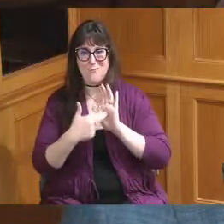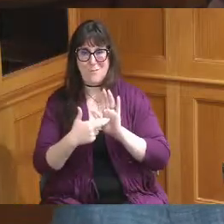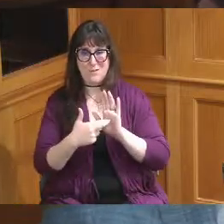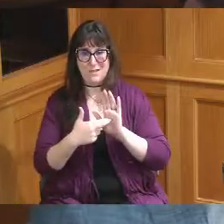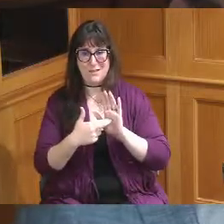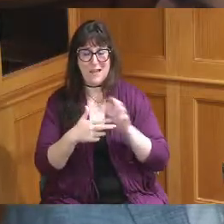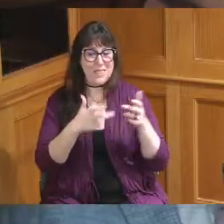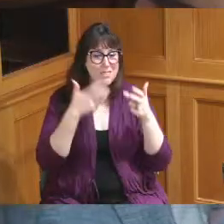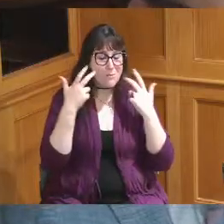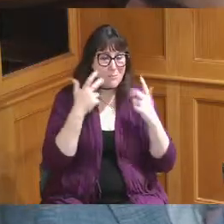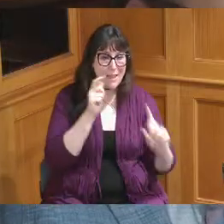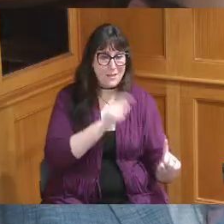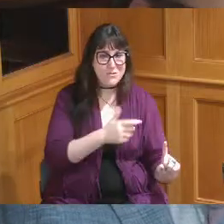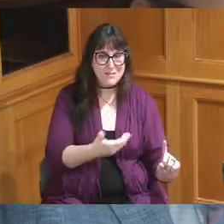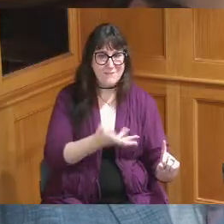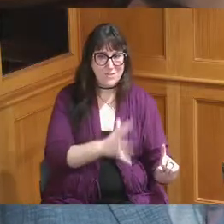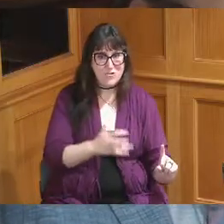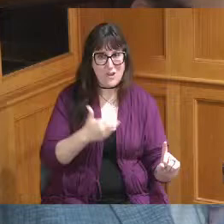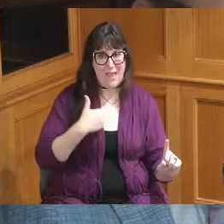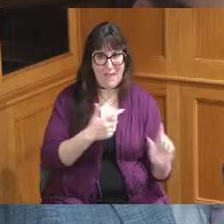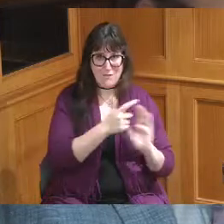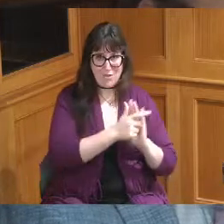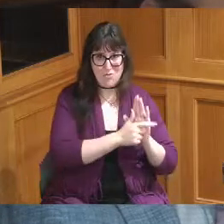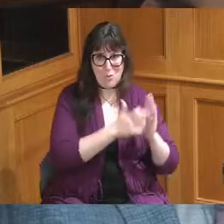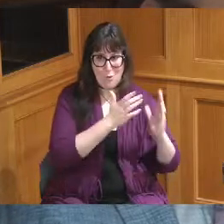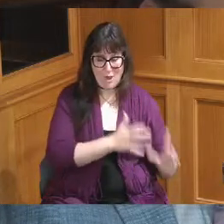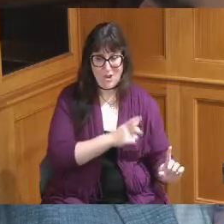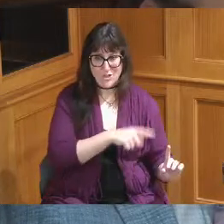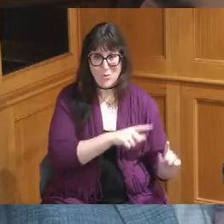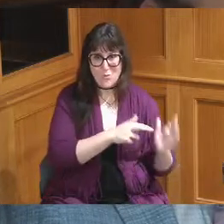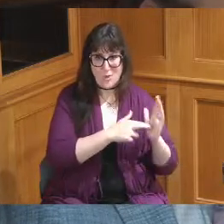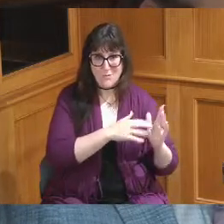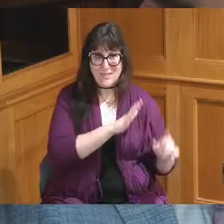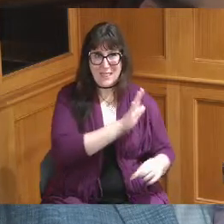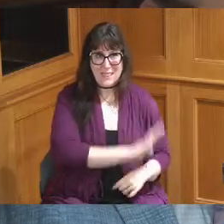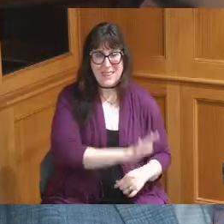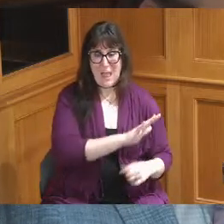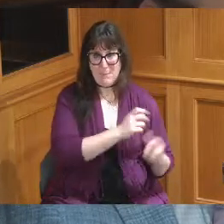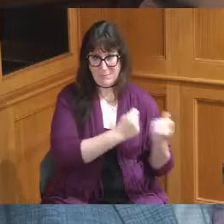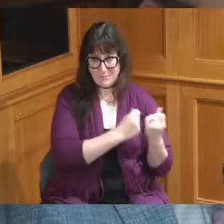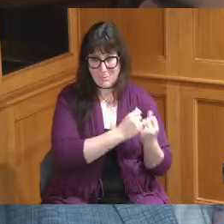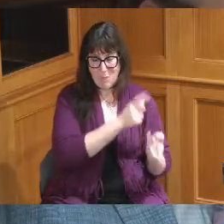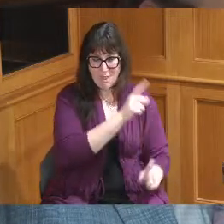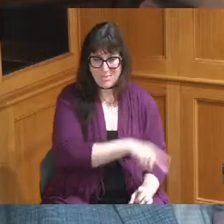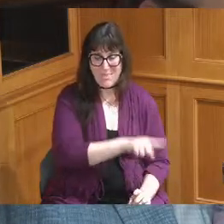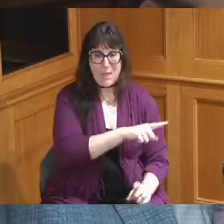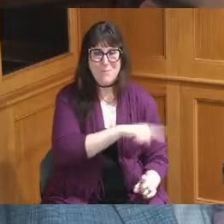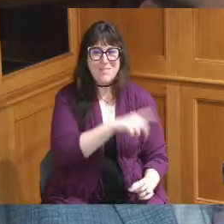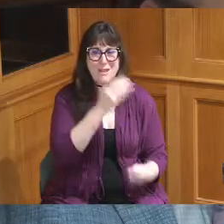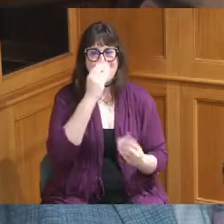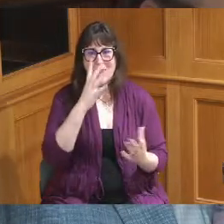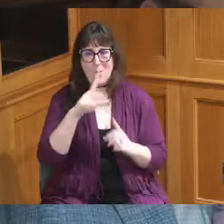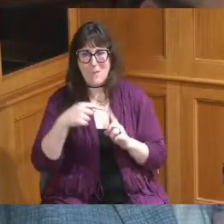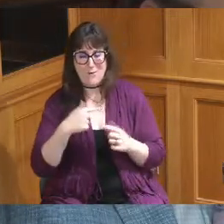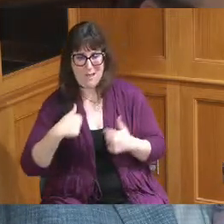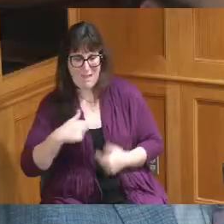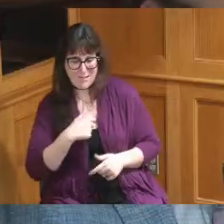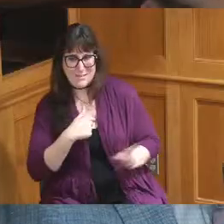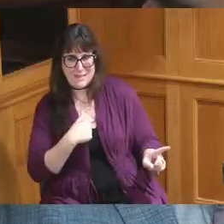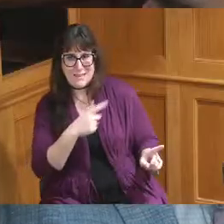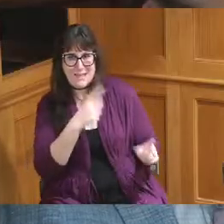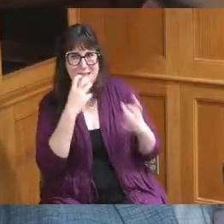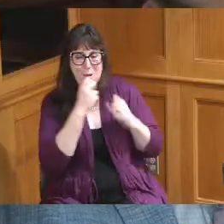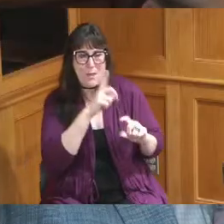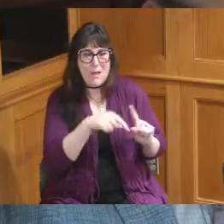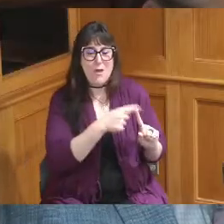lawyers, and they have to represent their client at all costs. They don't care about anything of our clients. They care about their clients.